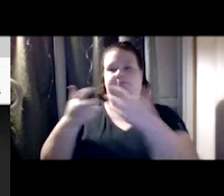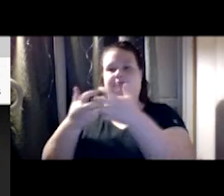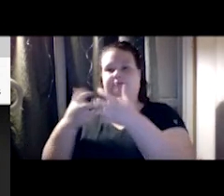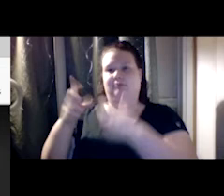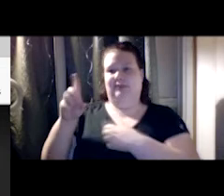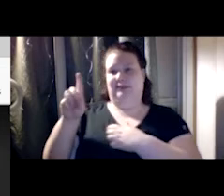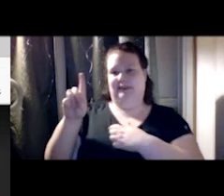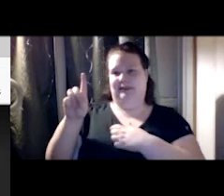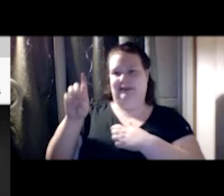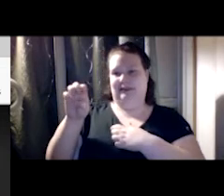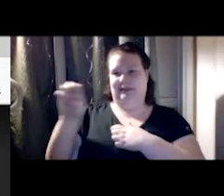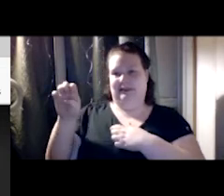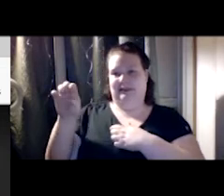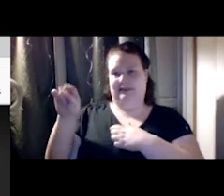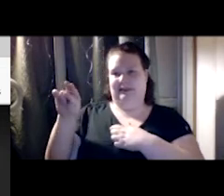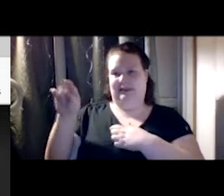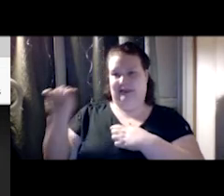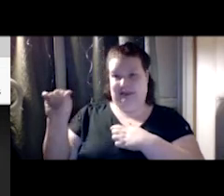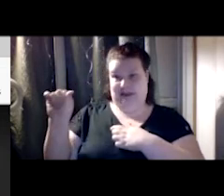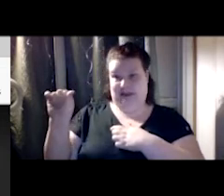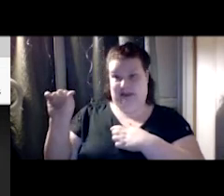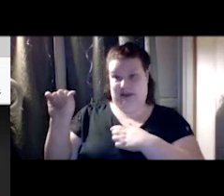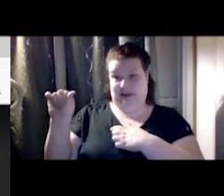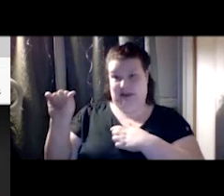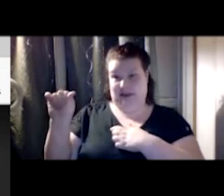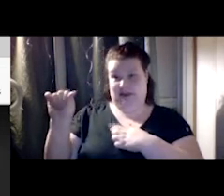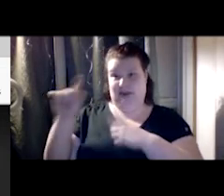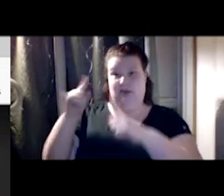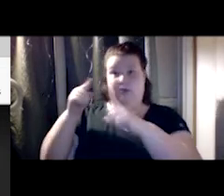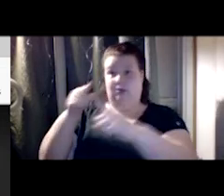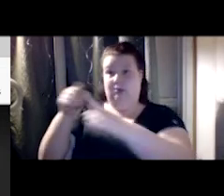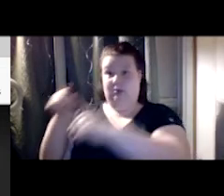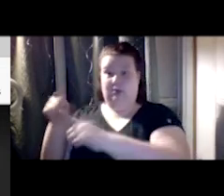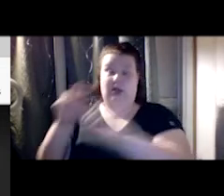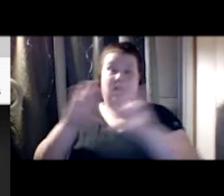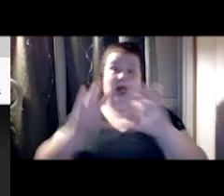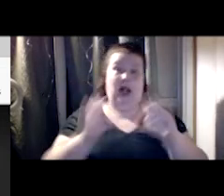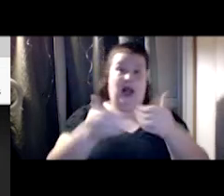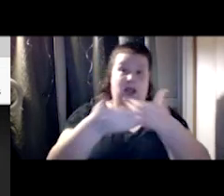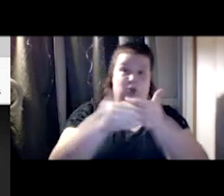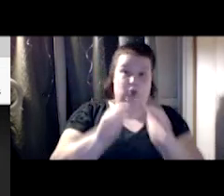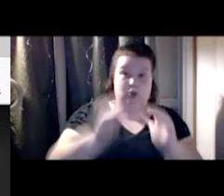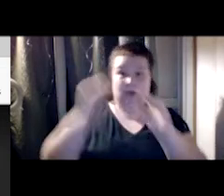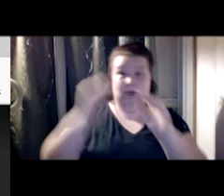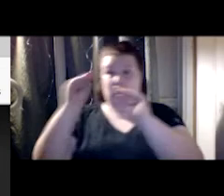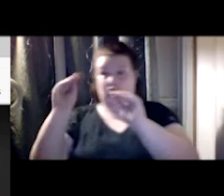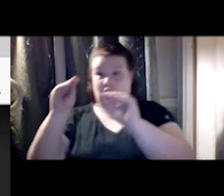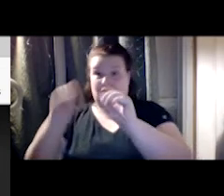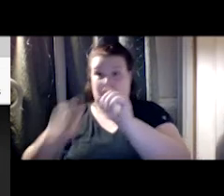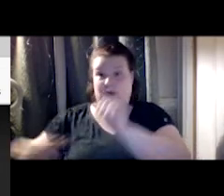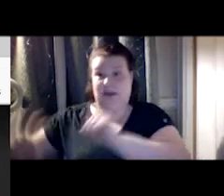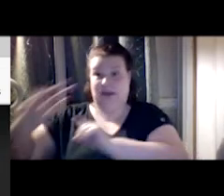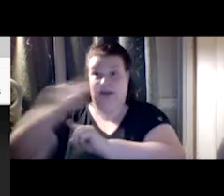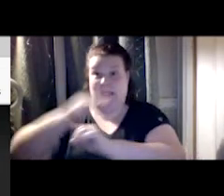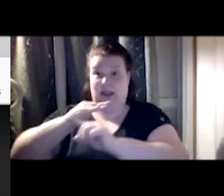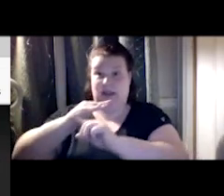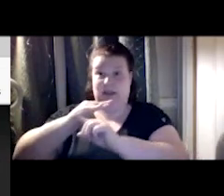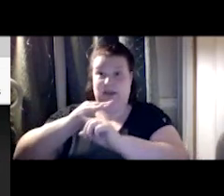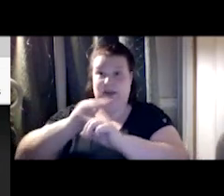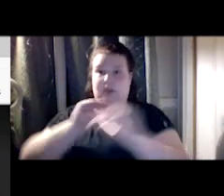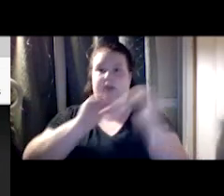as making the classroom and the instructional settings up to par where we want them to be